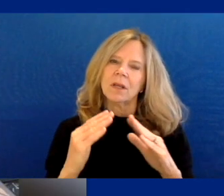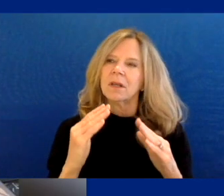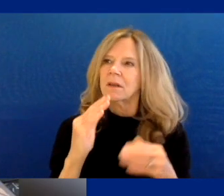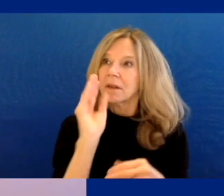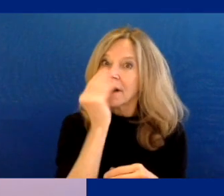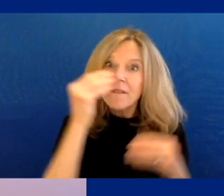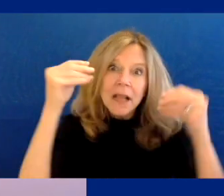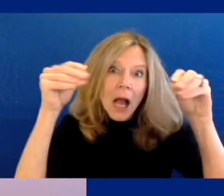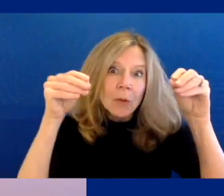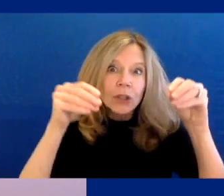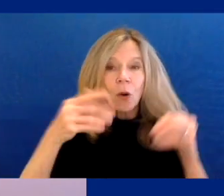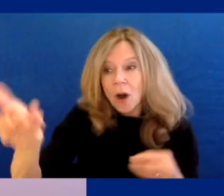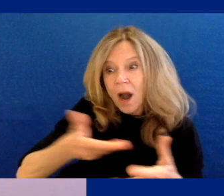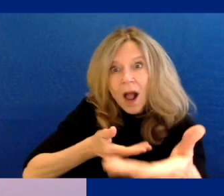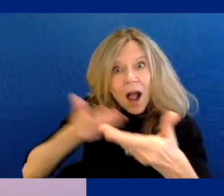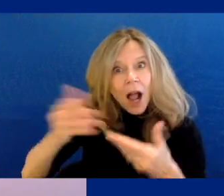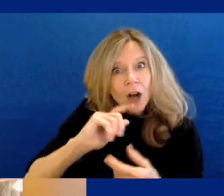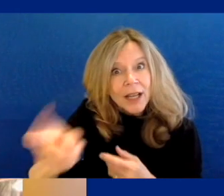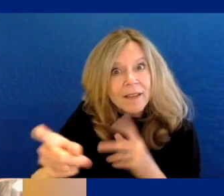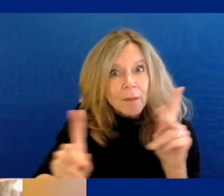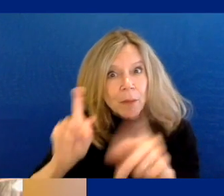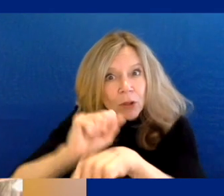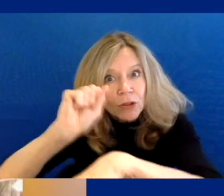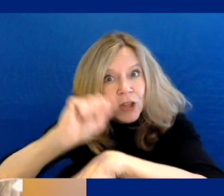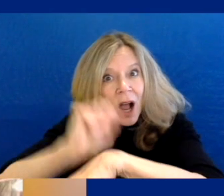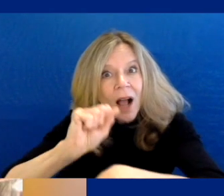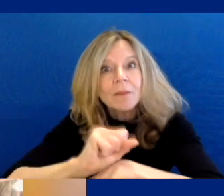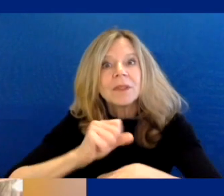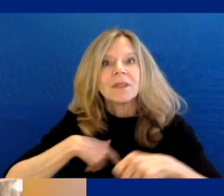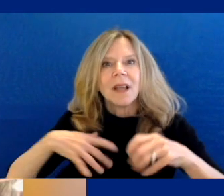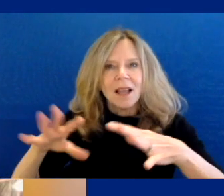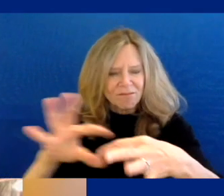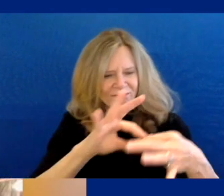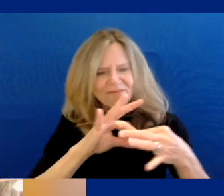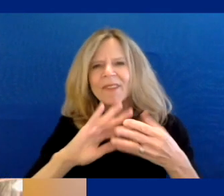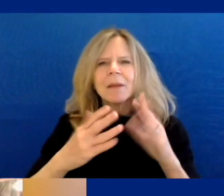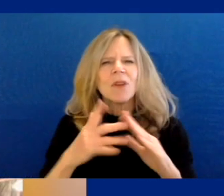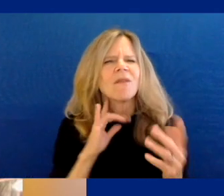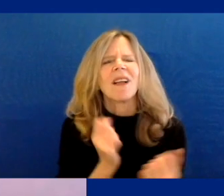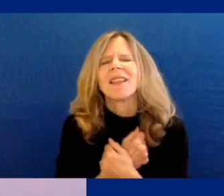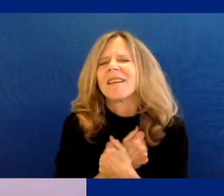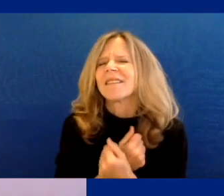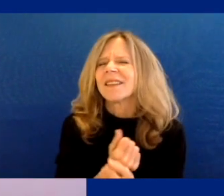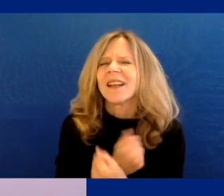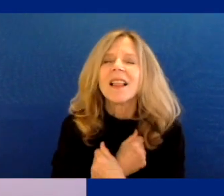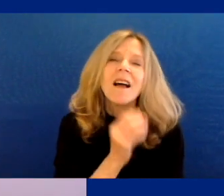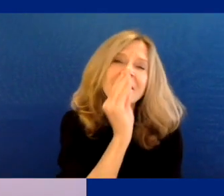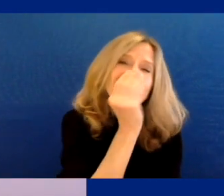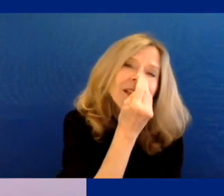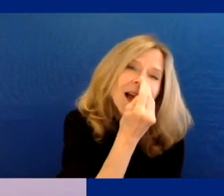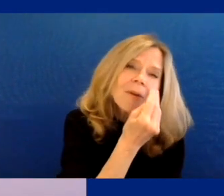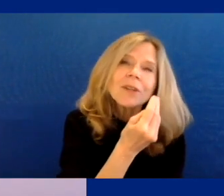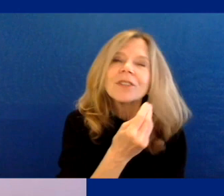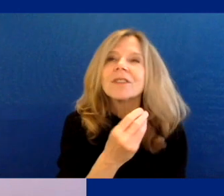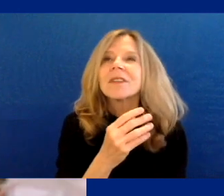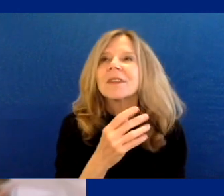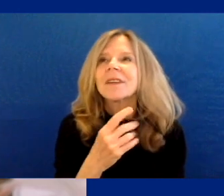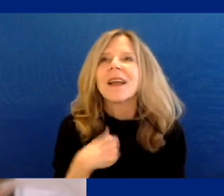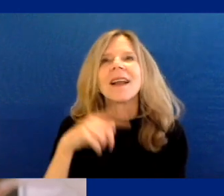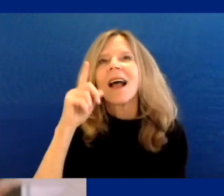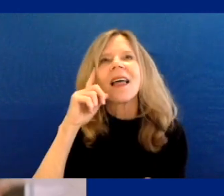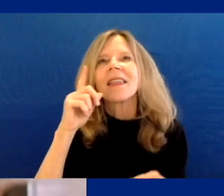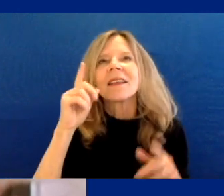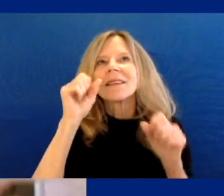flower shop and obviously to employ the community and just bring beauty to it. I love it. I love flowers and I